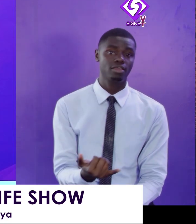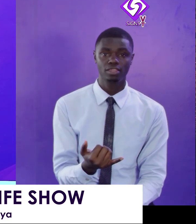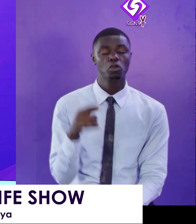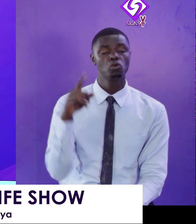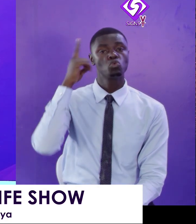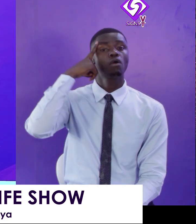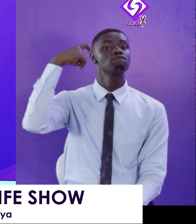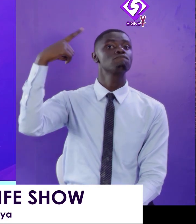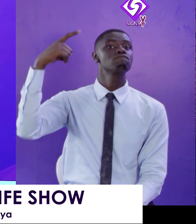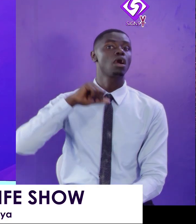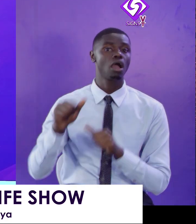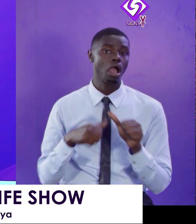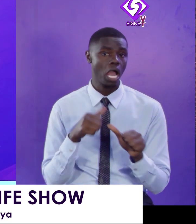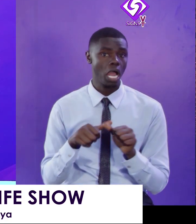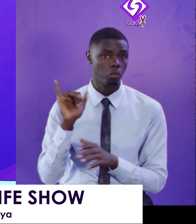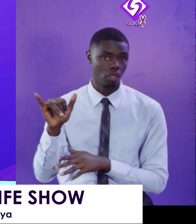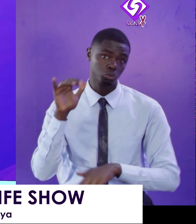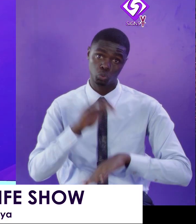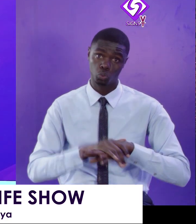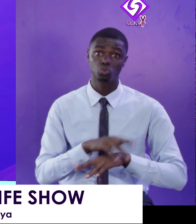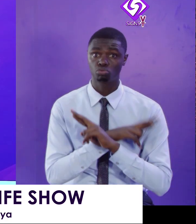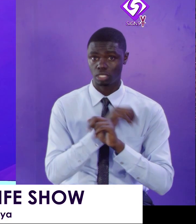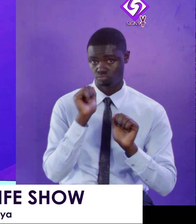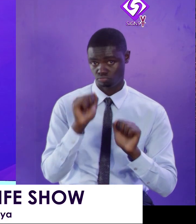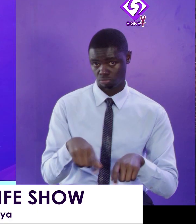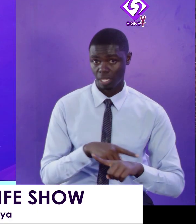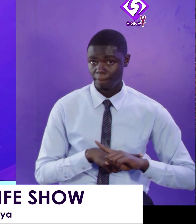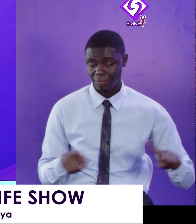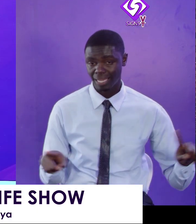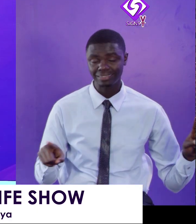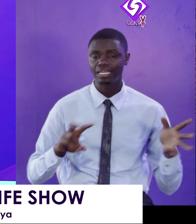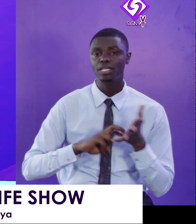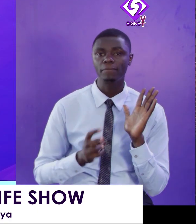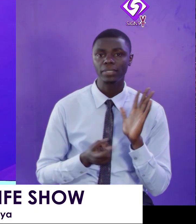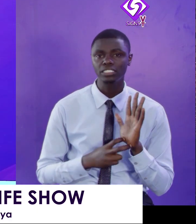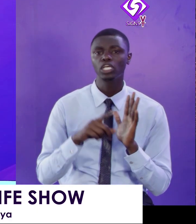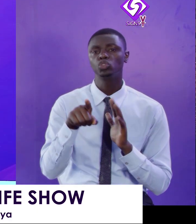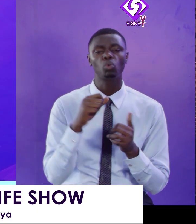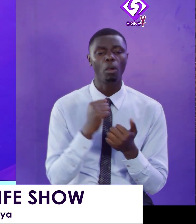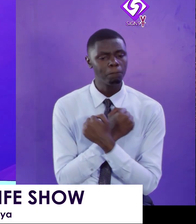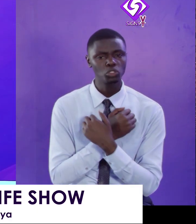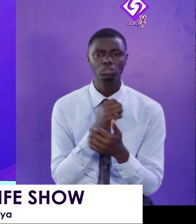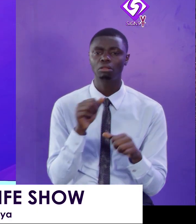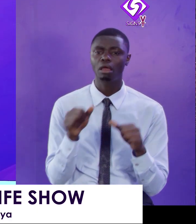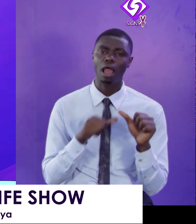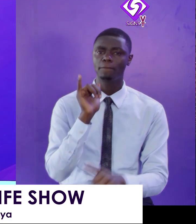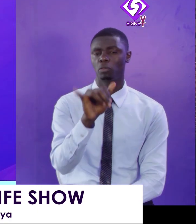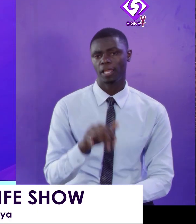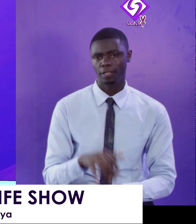much about it. It is good to rest, but this means that you are so passionate about that. If there is passion in